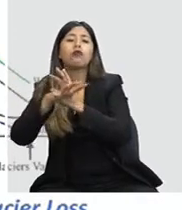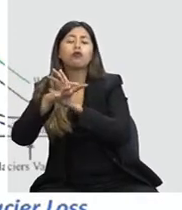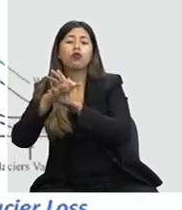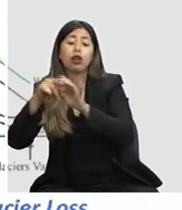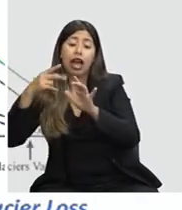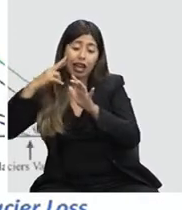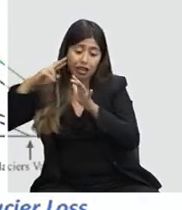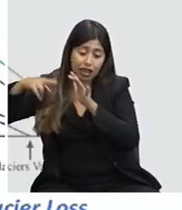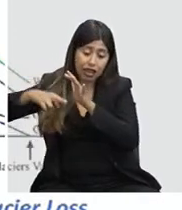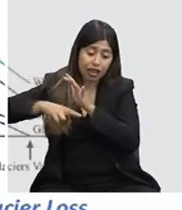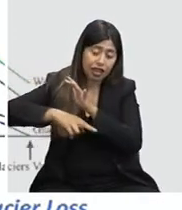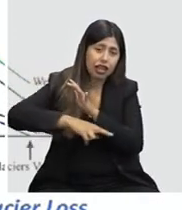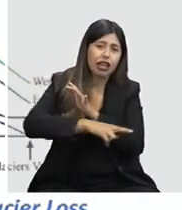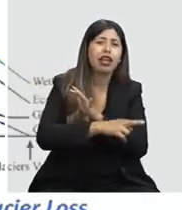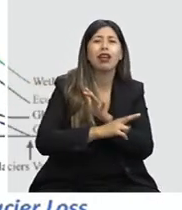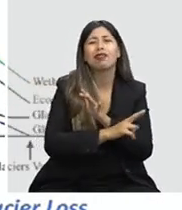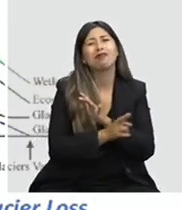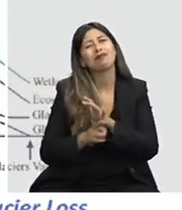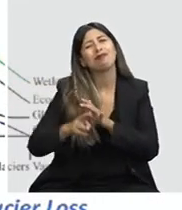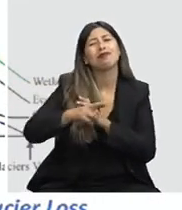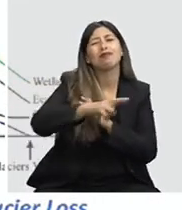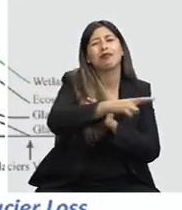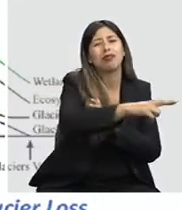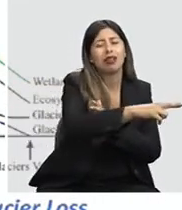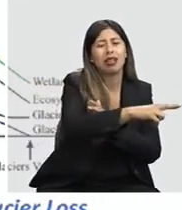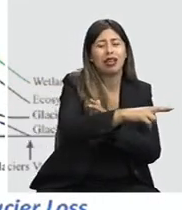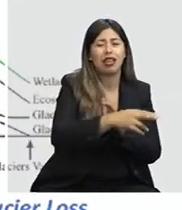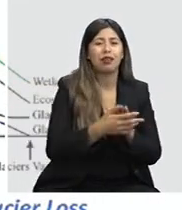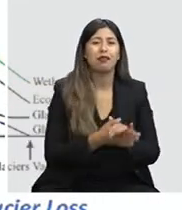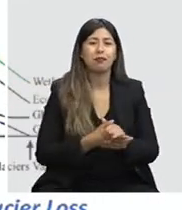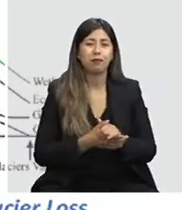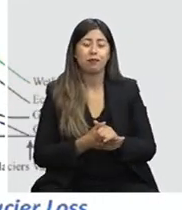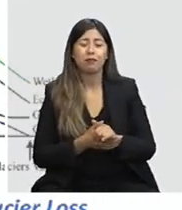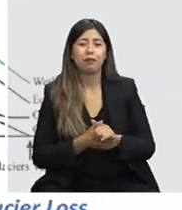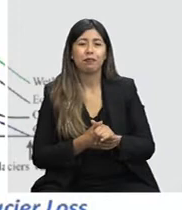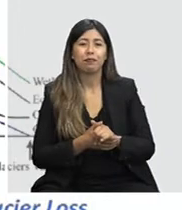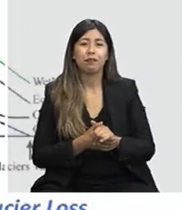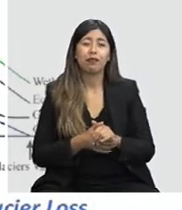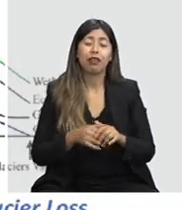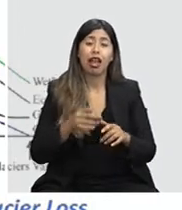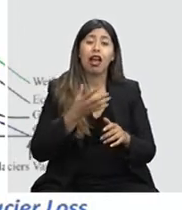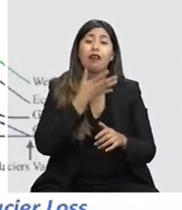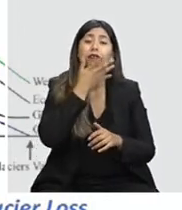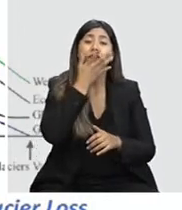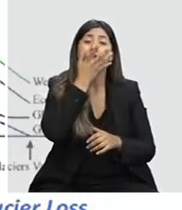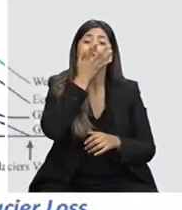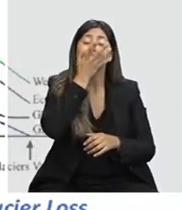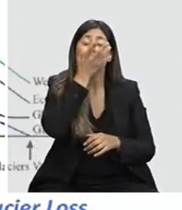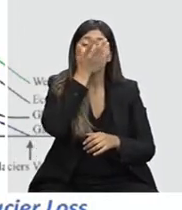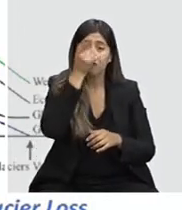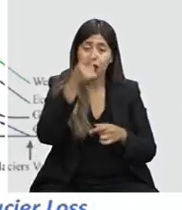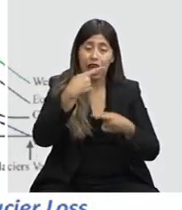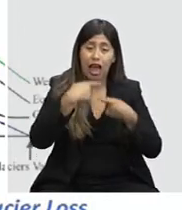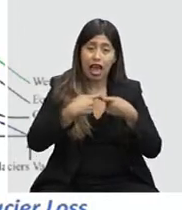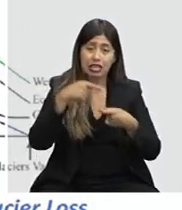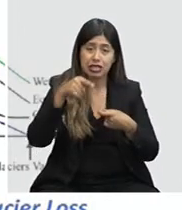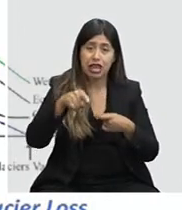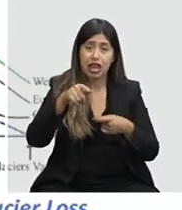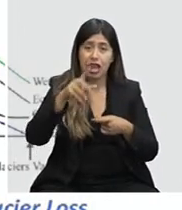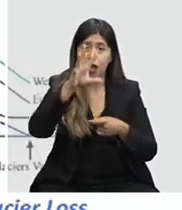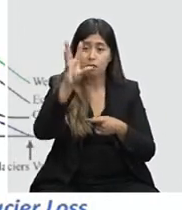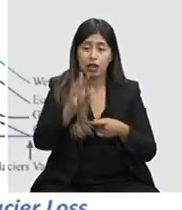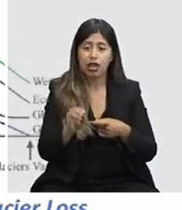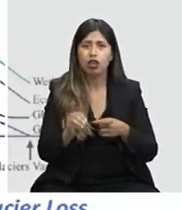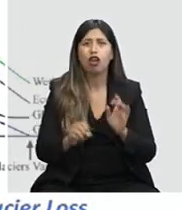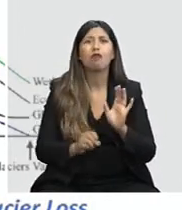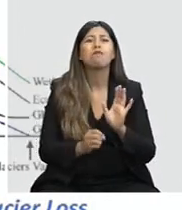Patagonian glaciers are still pretty much on this rising part of the curve. The amount of water coming off those glaciers is increasing as they're warming